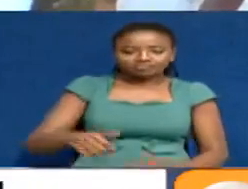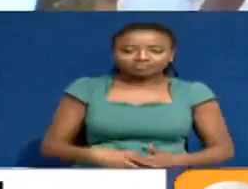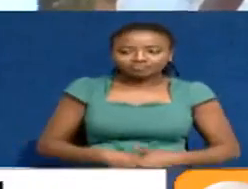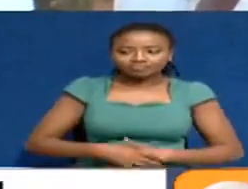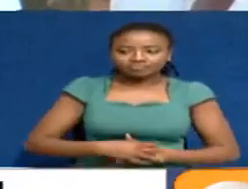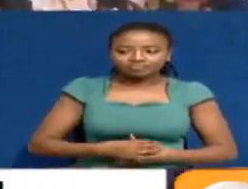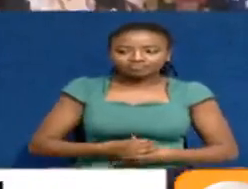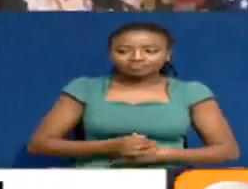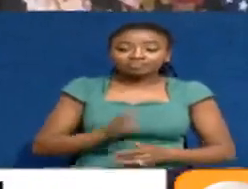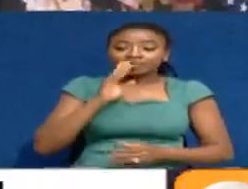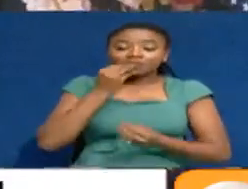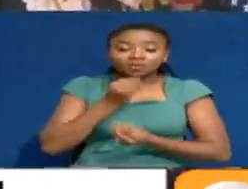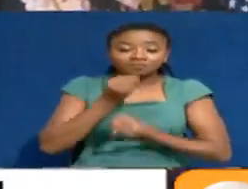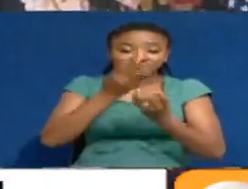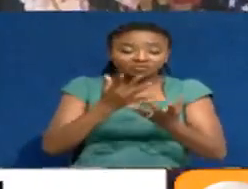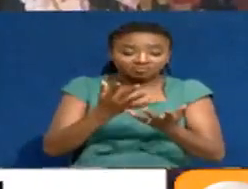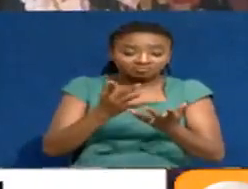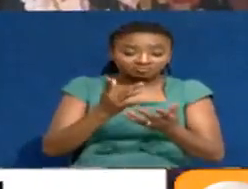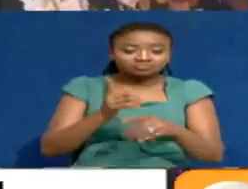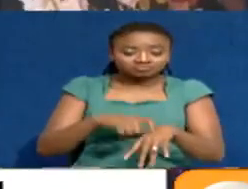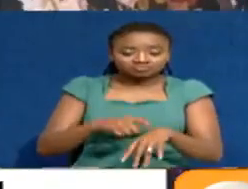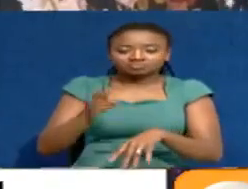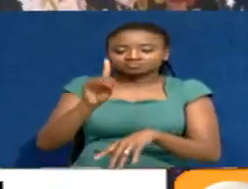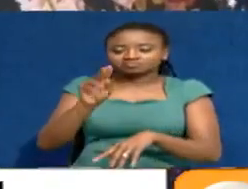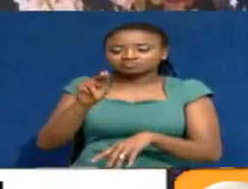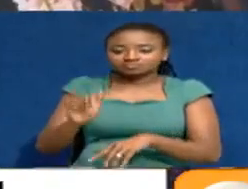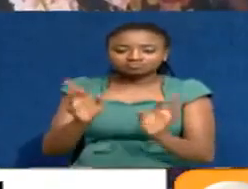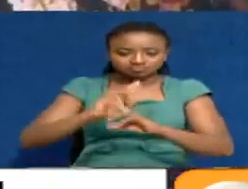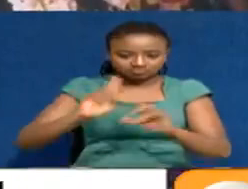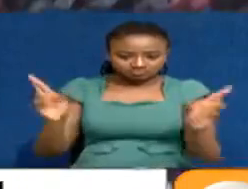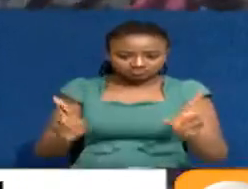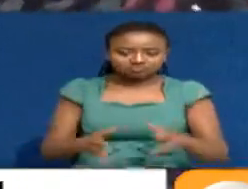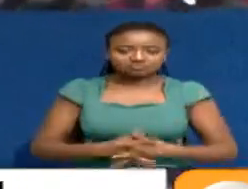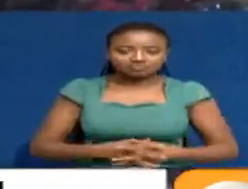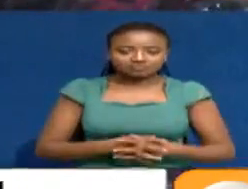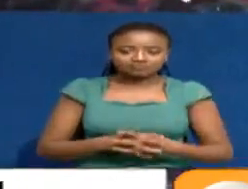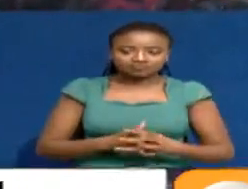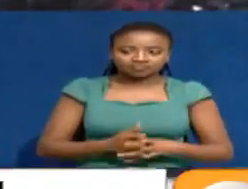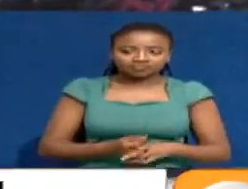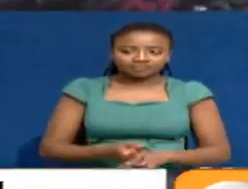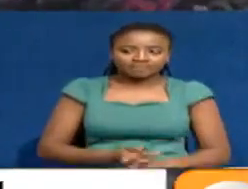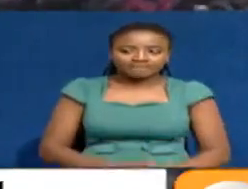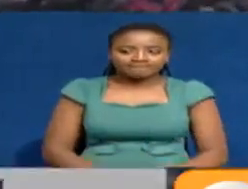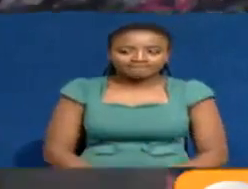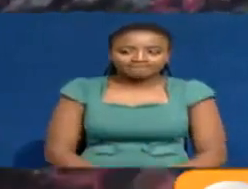samples will be notified by the hospital once the DNA profiling results are out. Laura Otieno, Citizen TV.